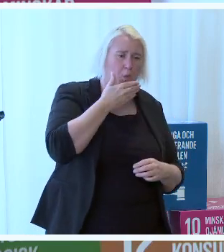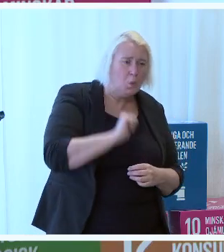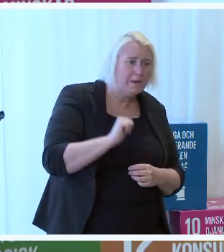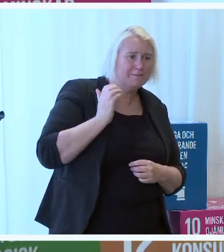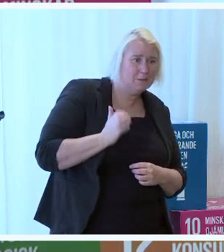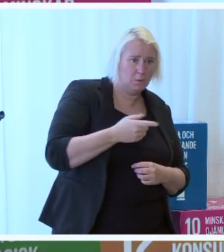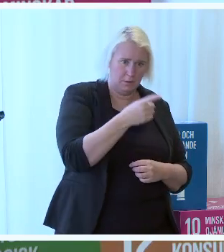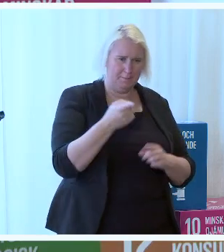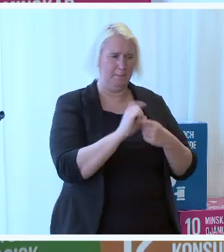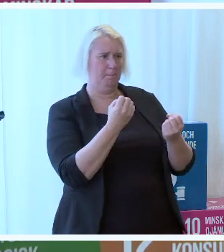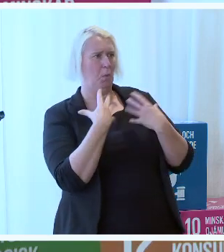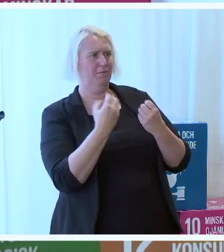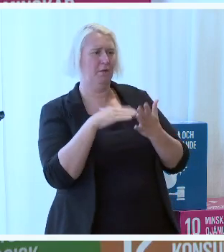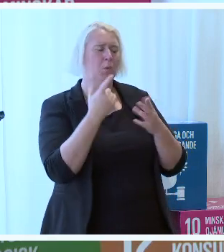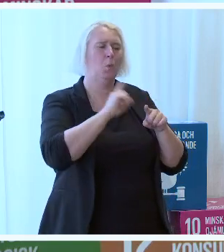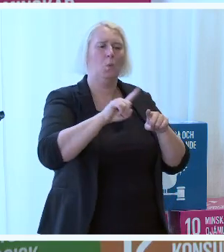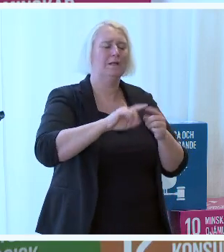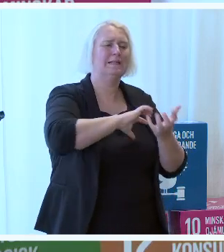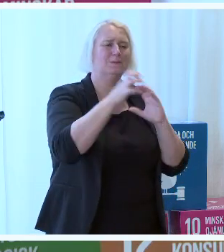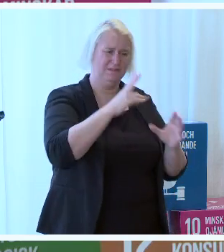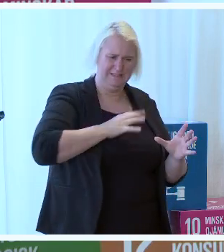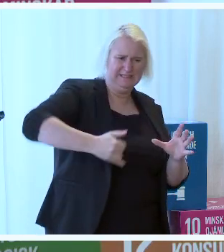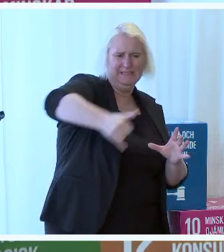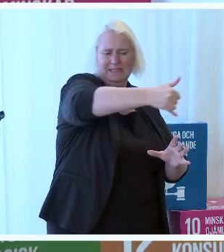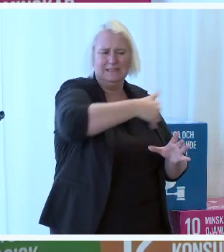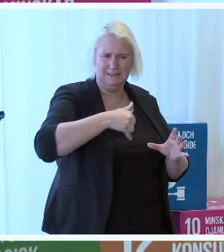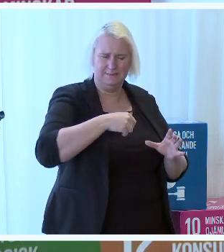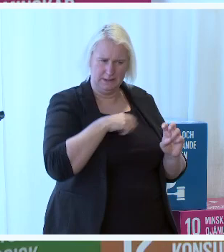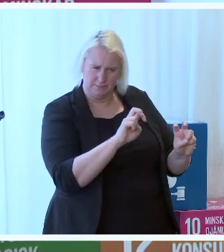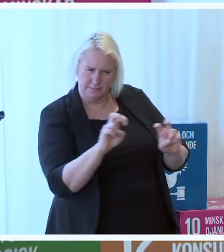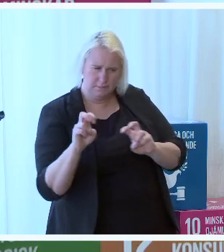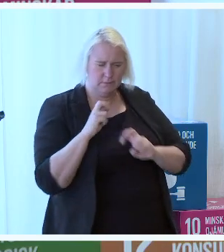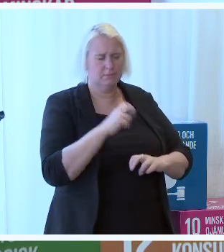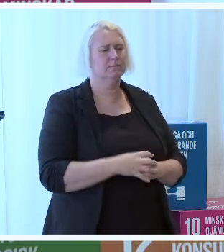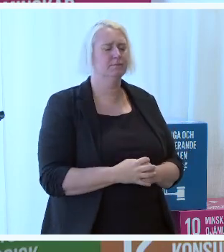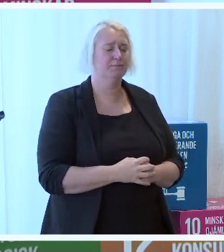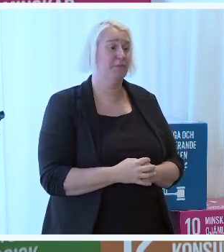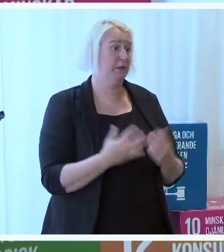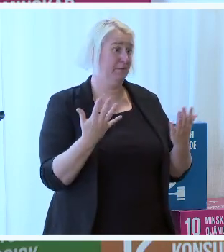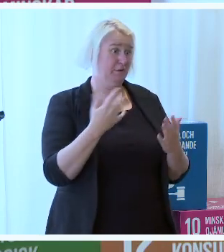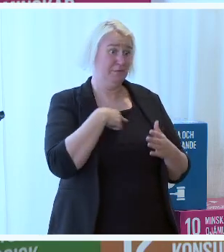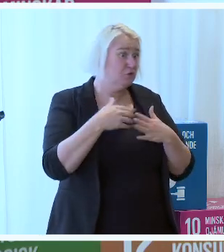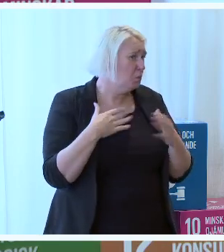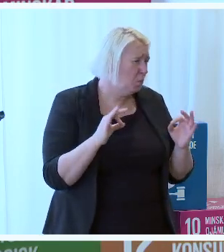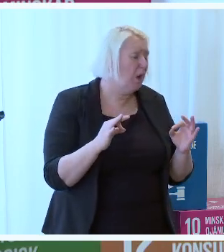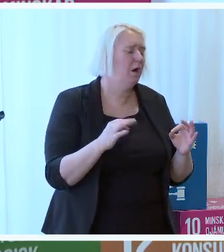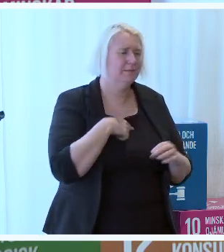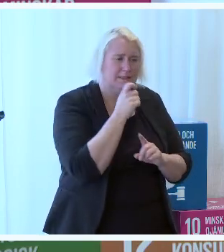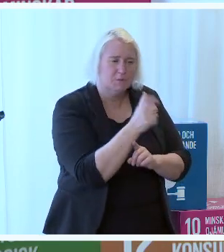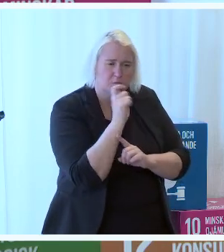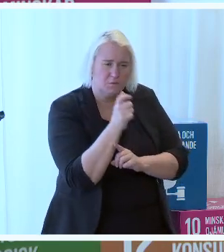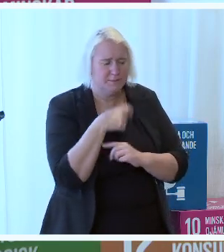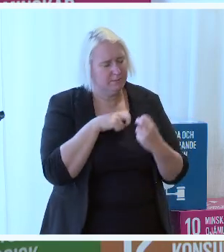the different crises going on. What we do is we interview women, we talk to women, ask them what